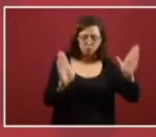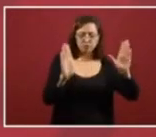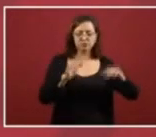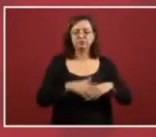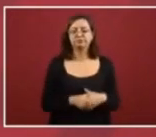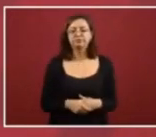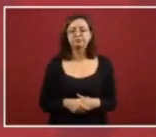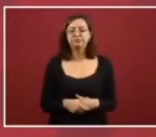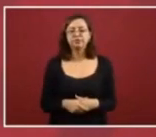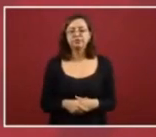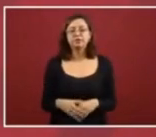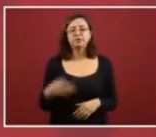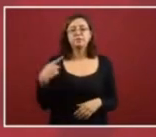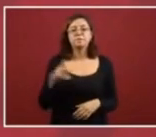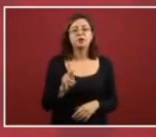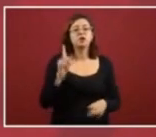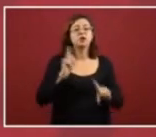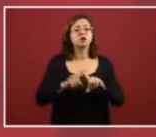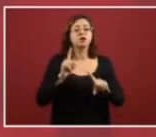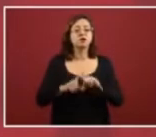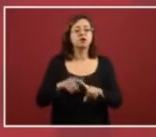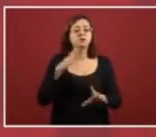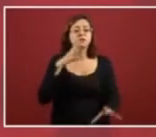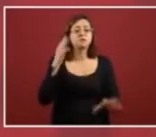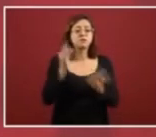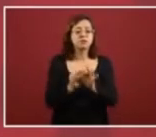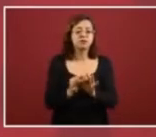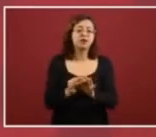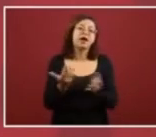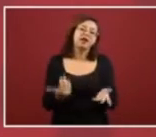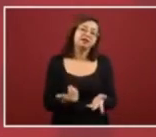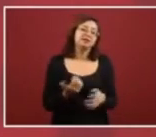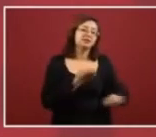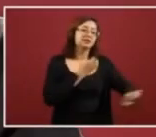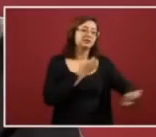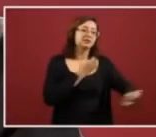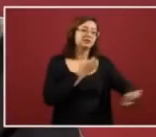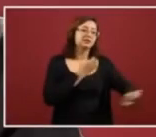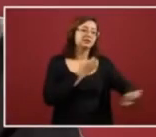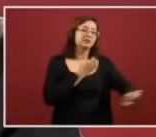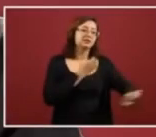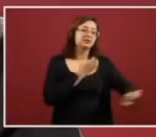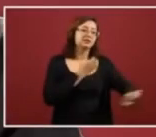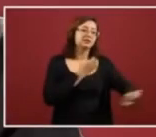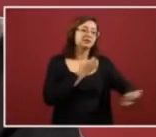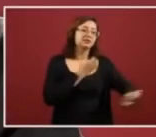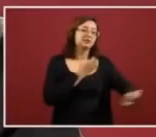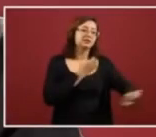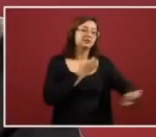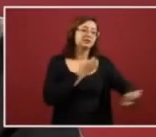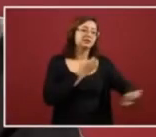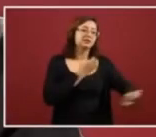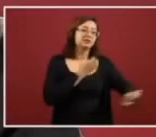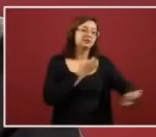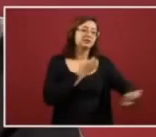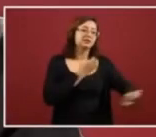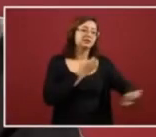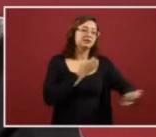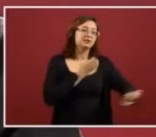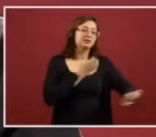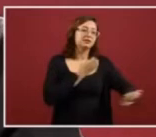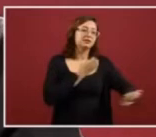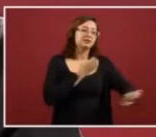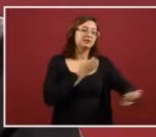Pero esto ya corresponde a las legislaturas locales. But then that would correspond to the